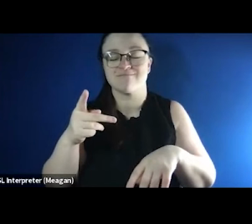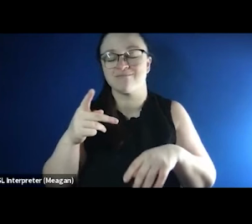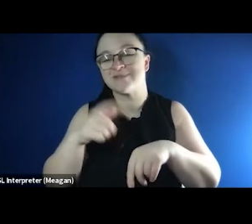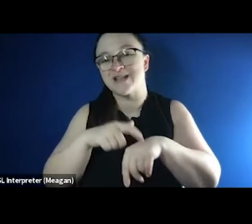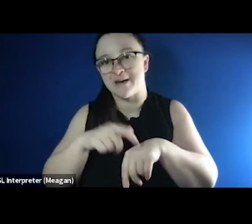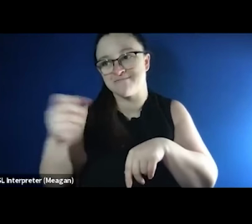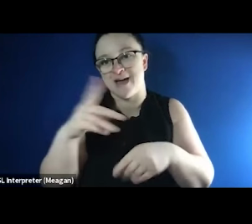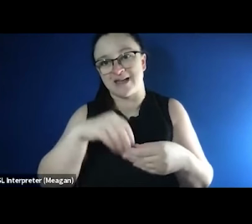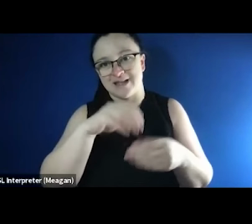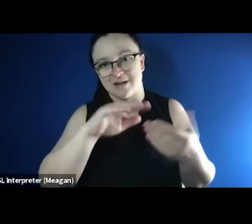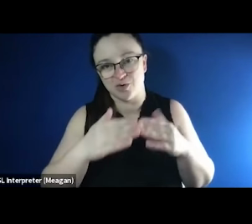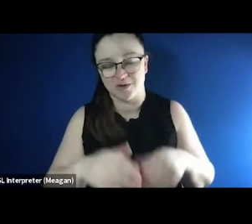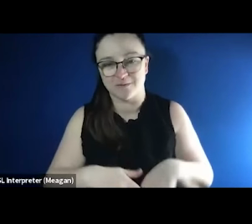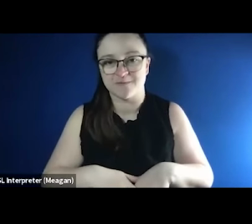to